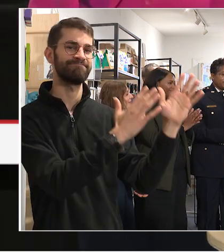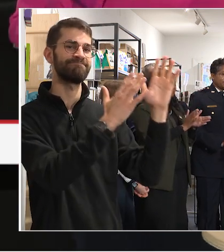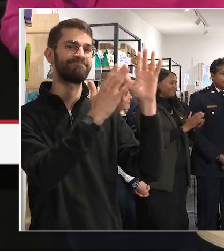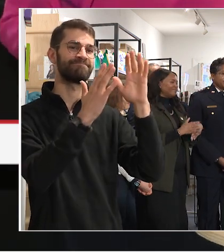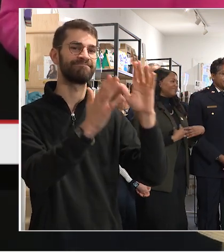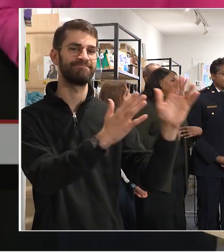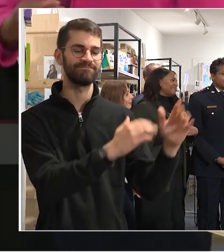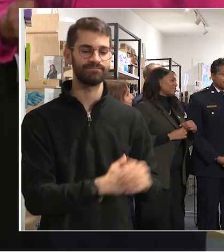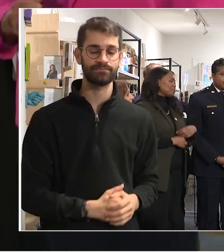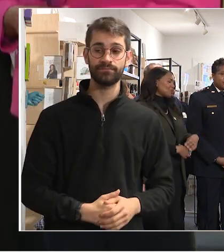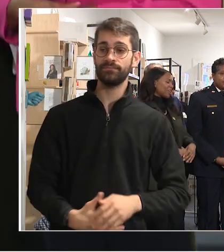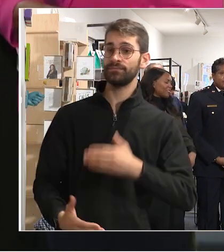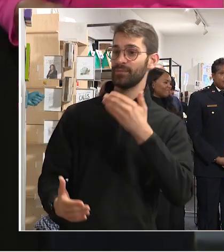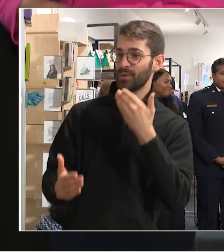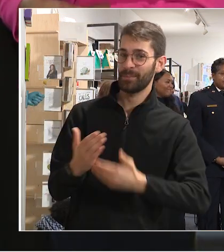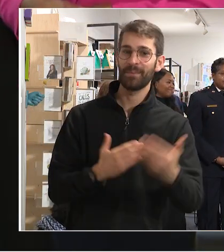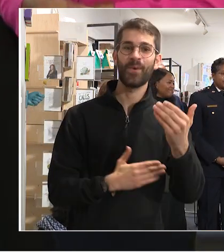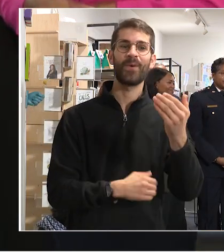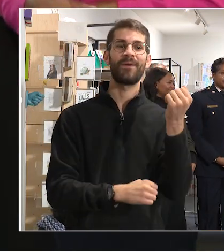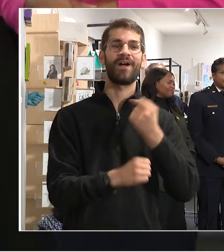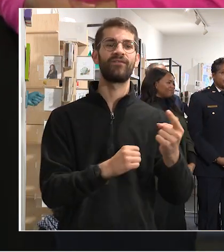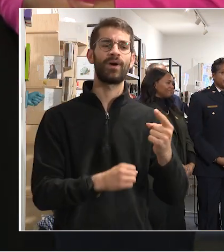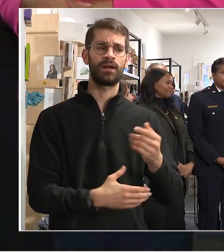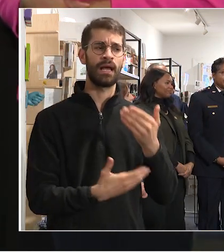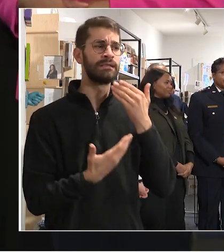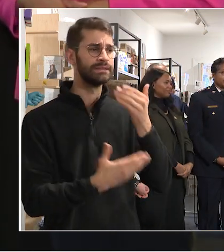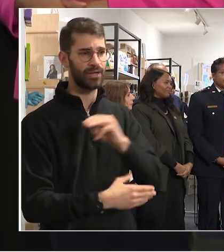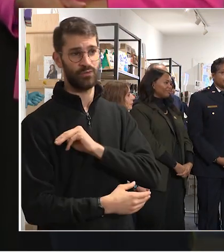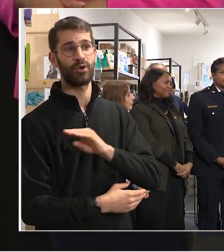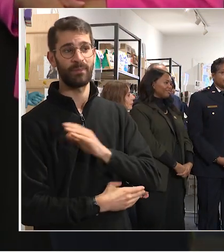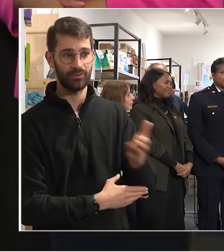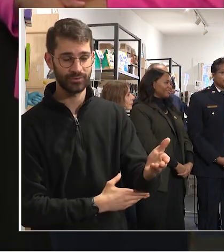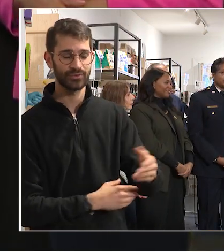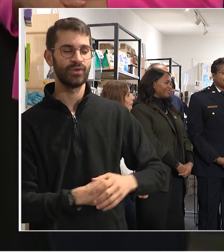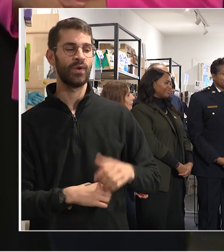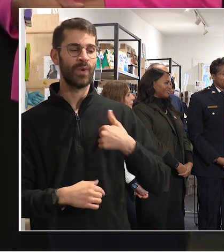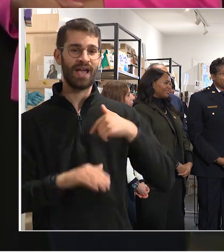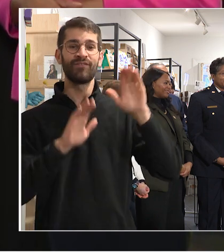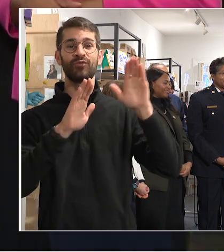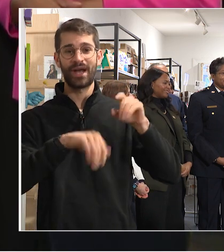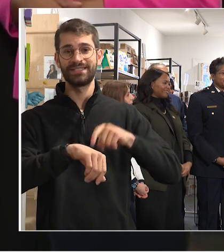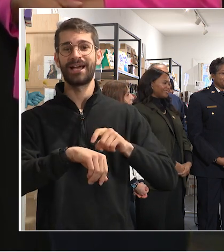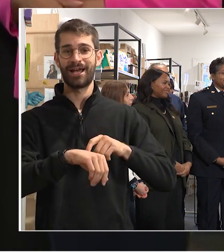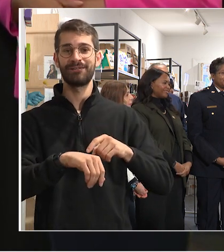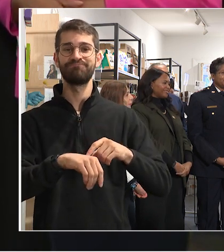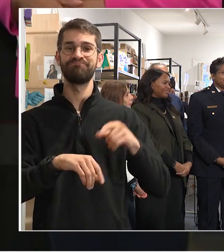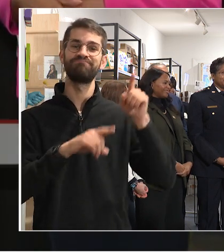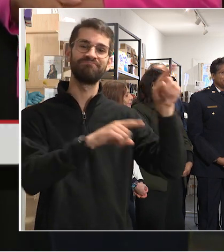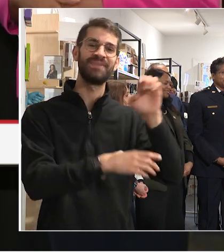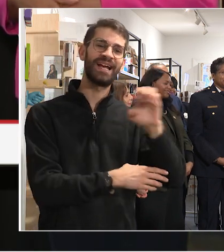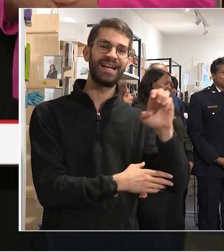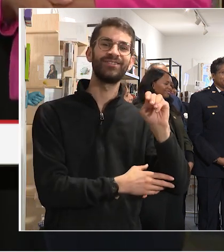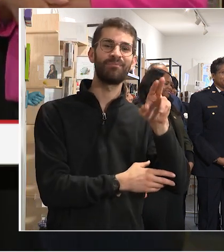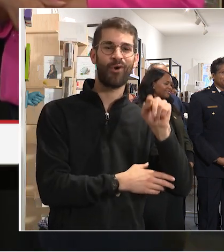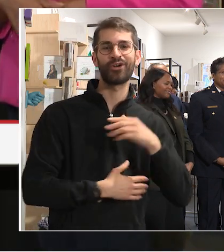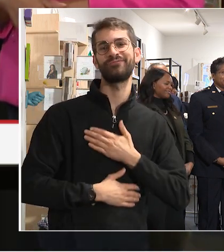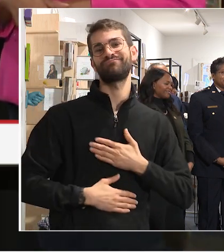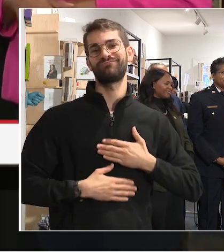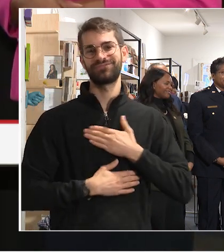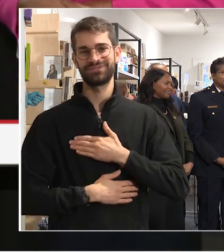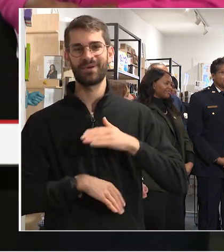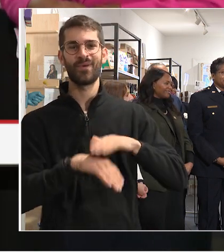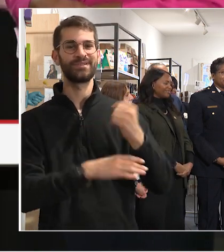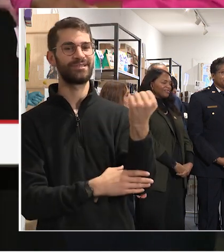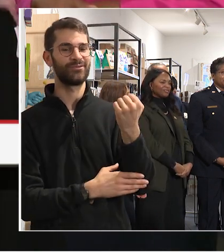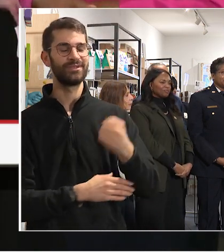Good morning, everyone. And thank you, Madam Mayor. We did have a great time in Eastern Market on Shop Small Saturday.